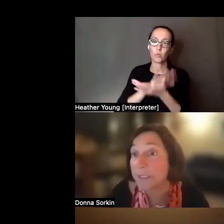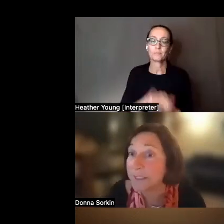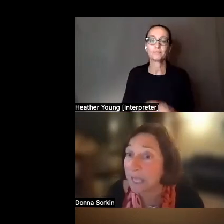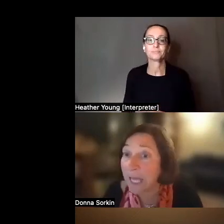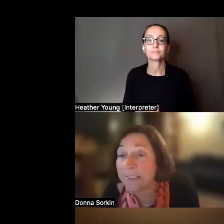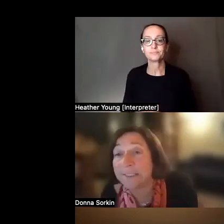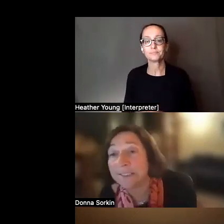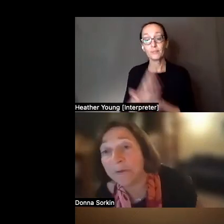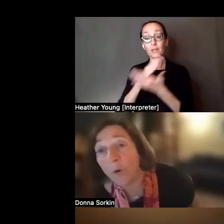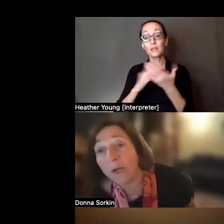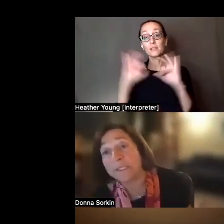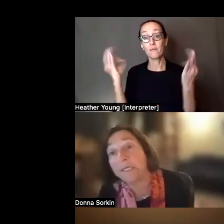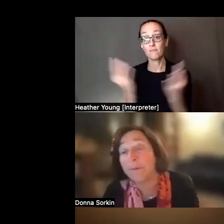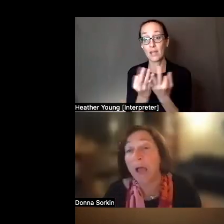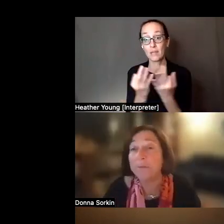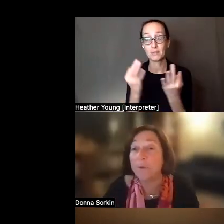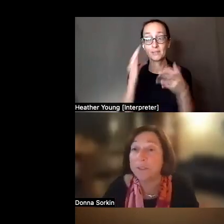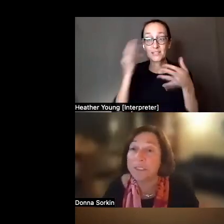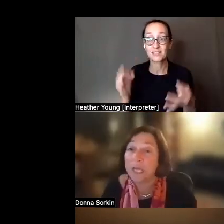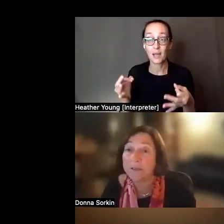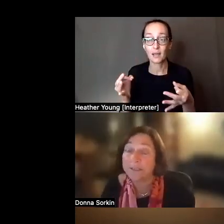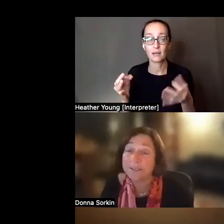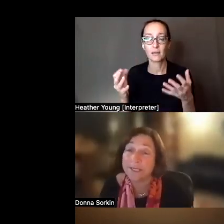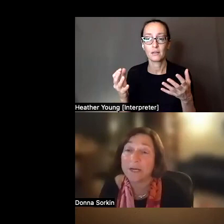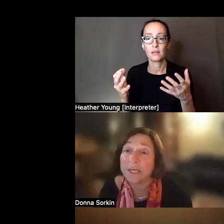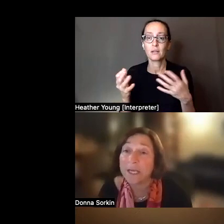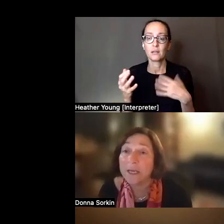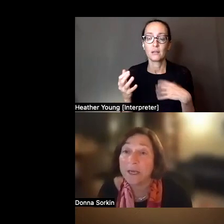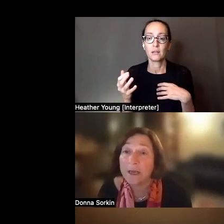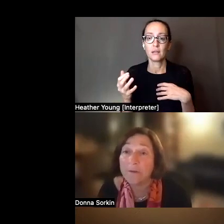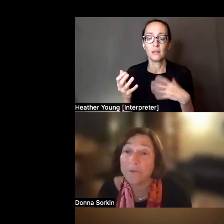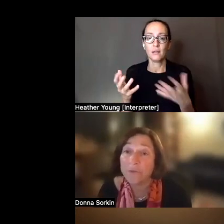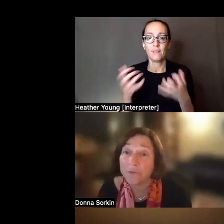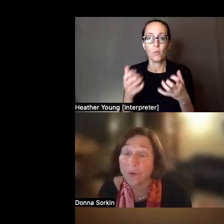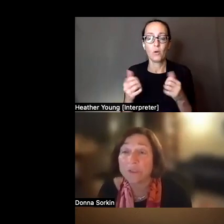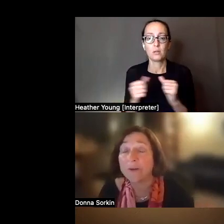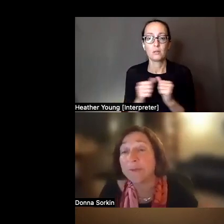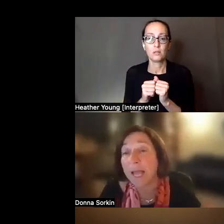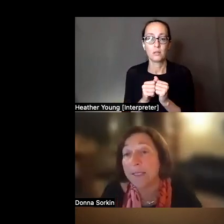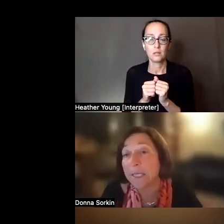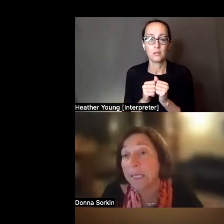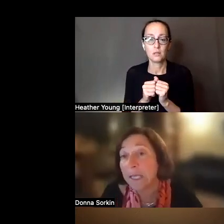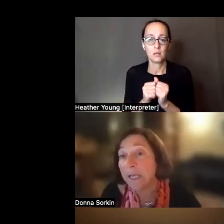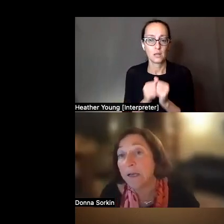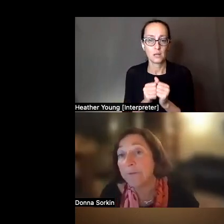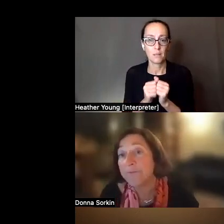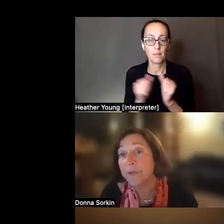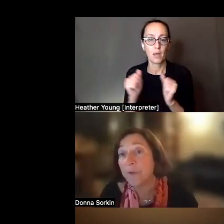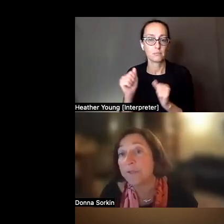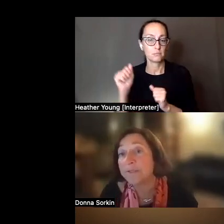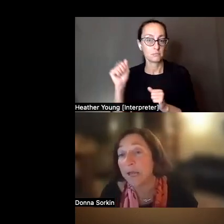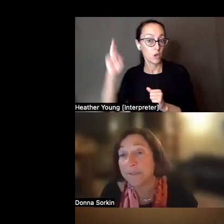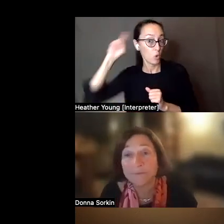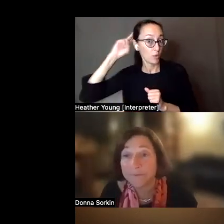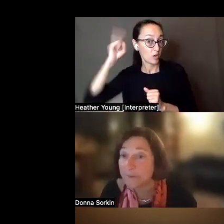will decide that they want to combine what the child is hearing through the cochlear implant